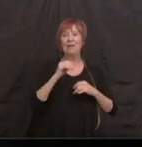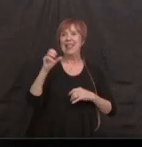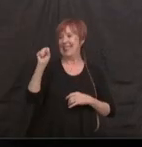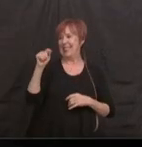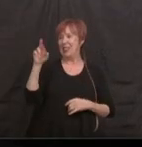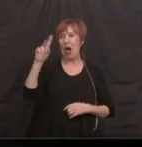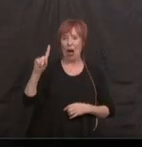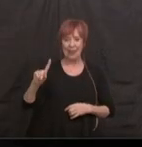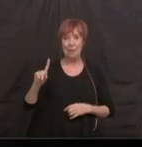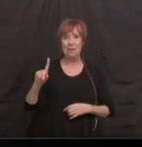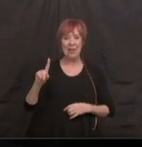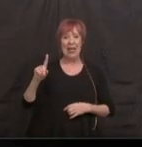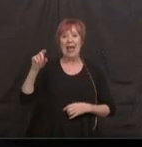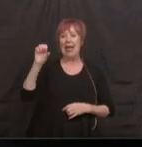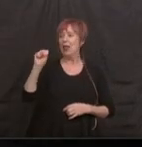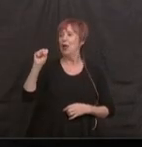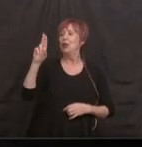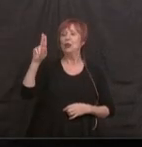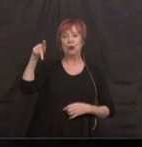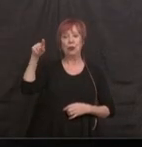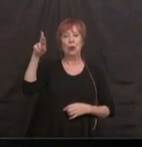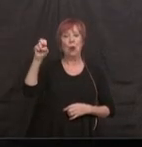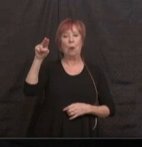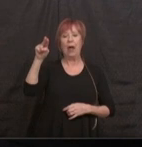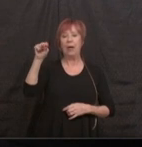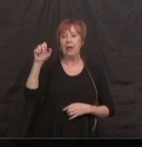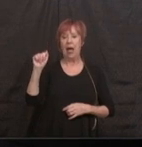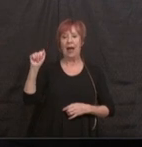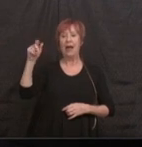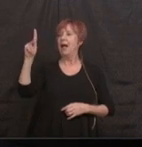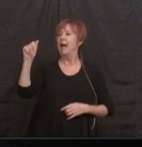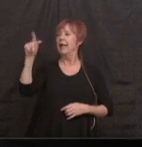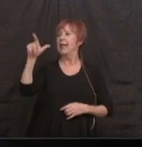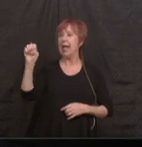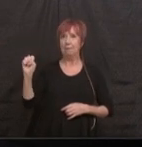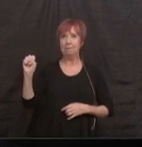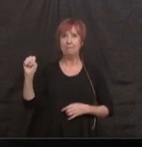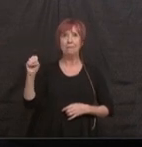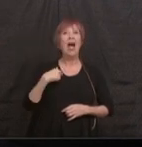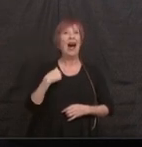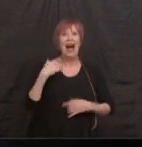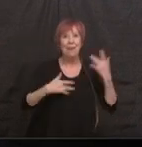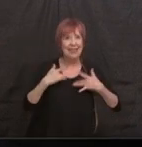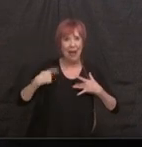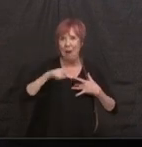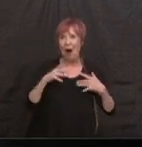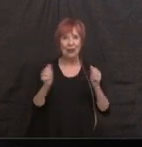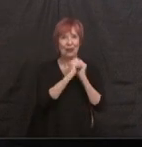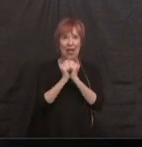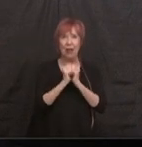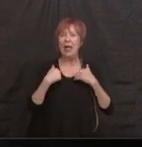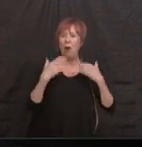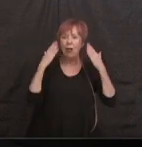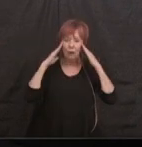together. And I'd like to begin our conversation by focusing on International Women's Day,